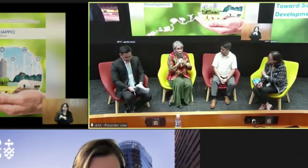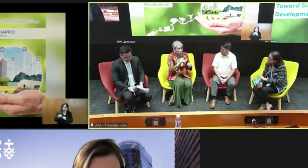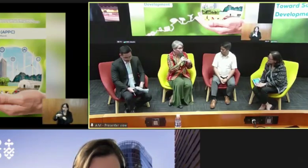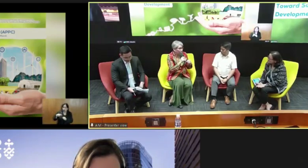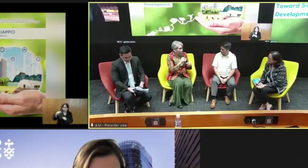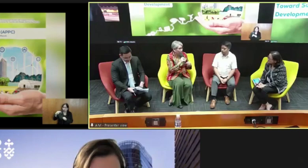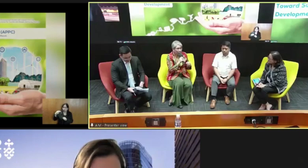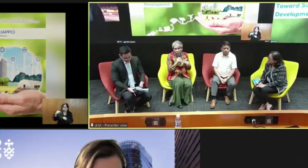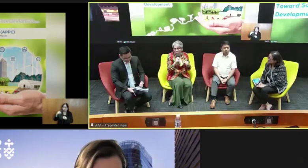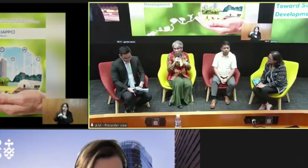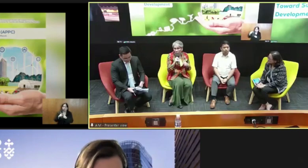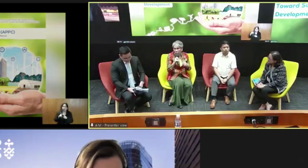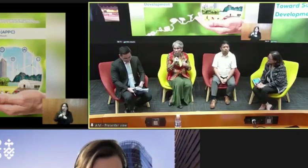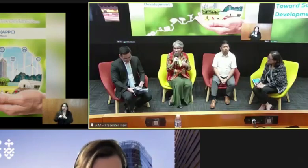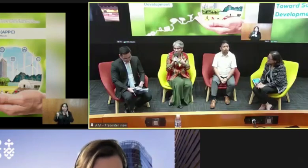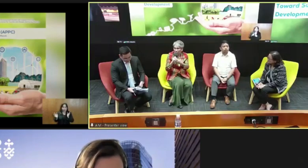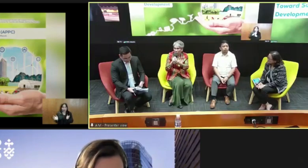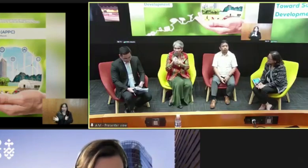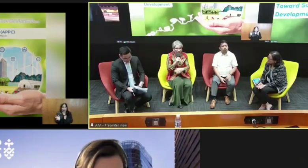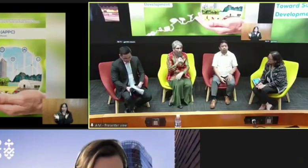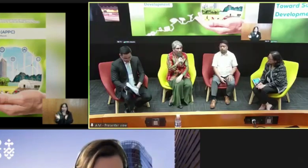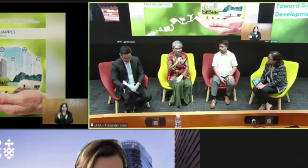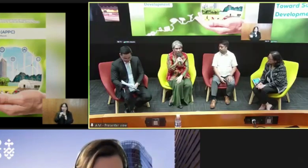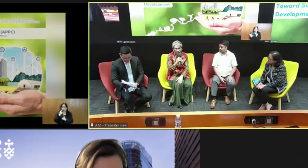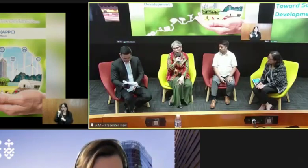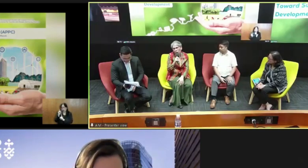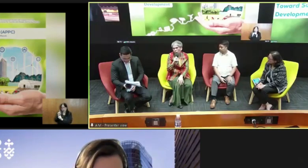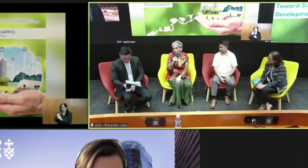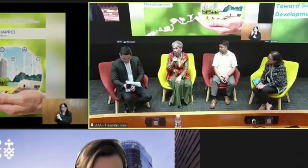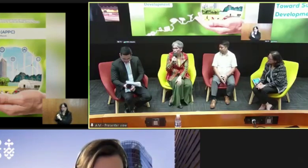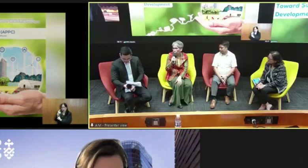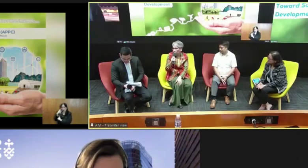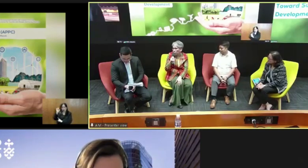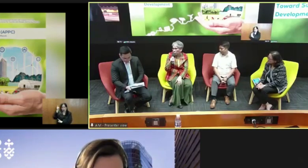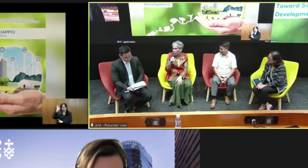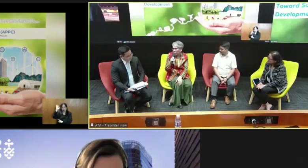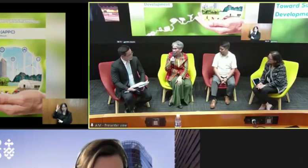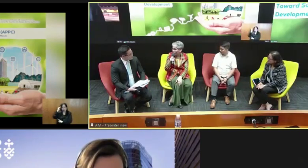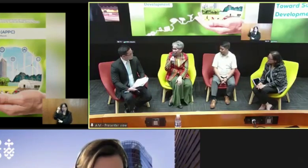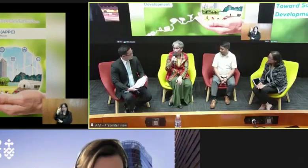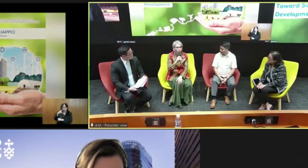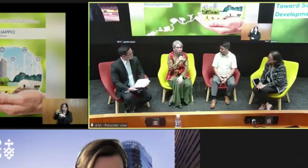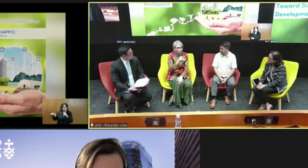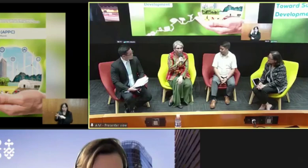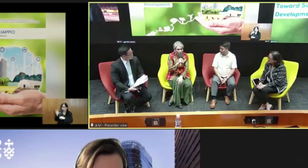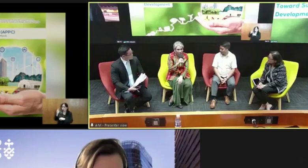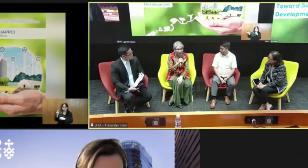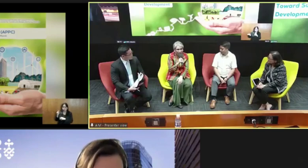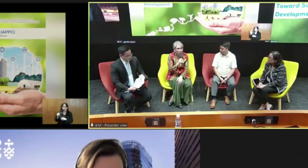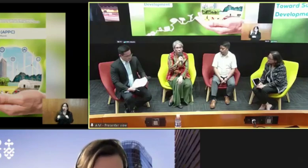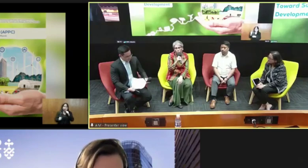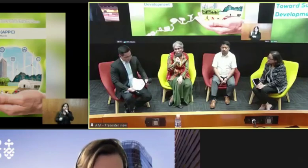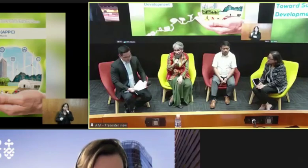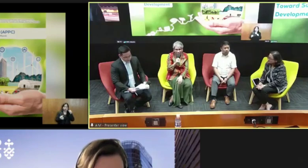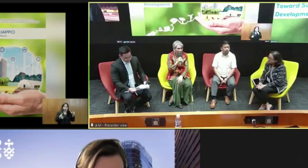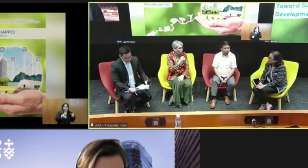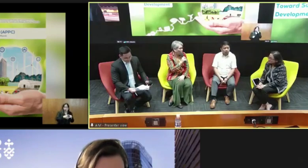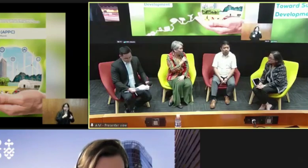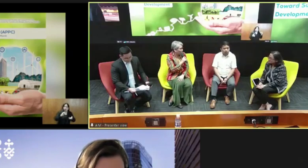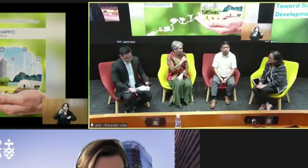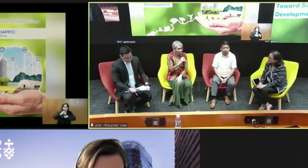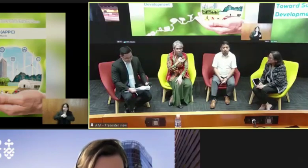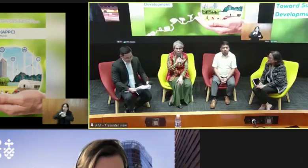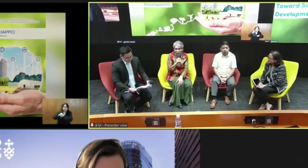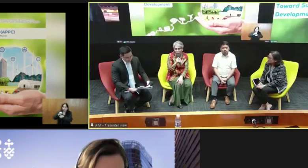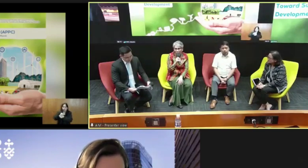of push, really, not just from, as somebody said, it's not government who's going to be doing it. It's also private. And so private has to